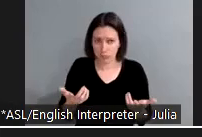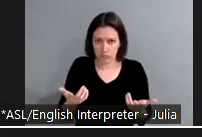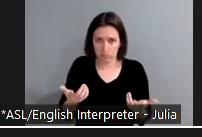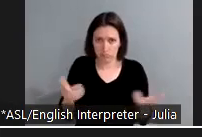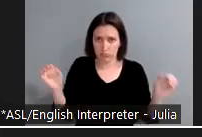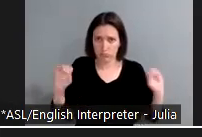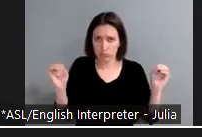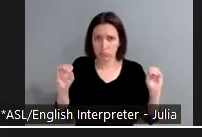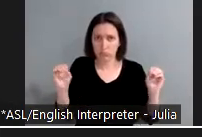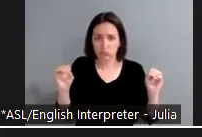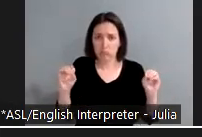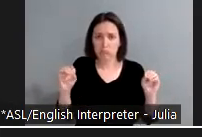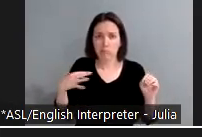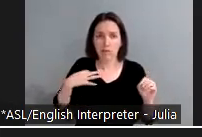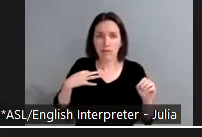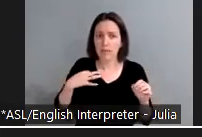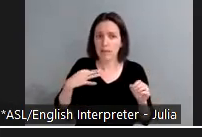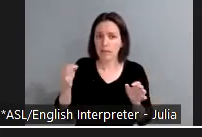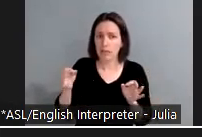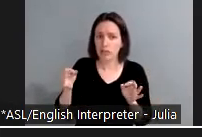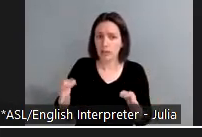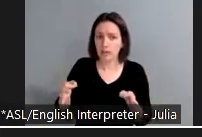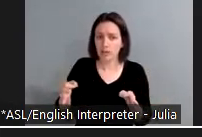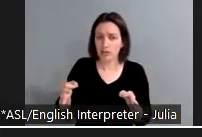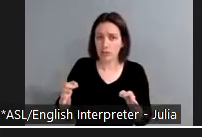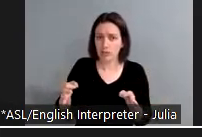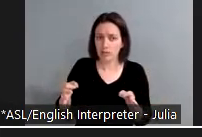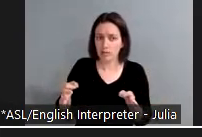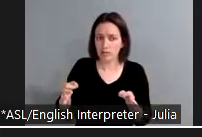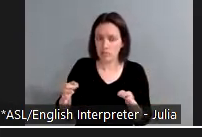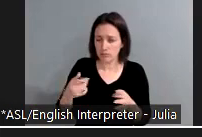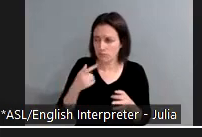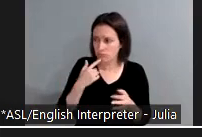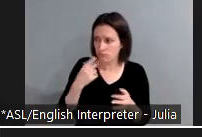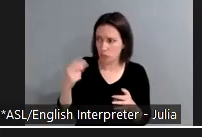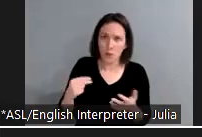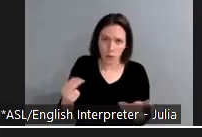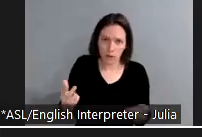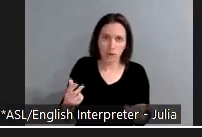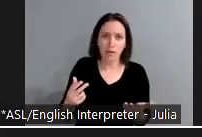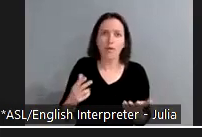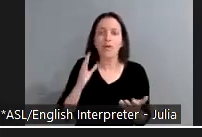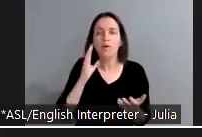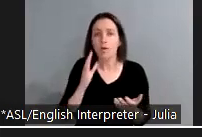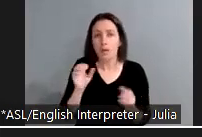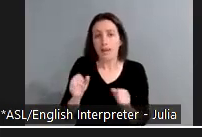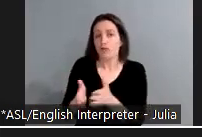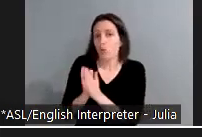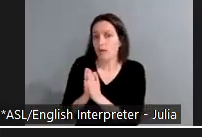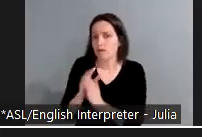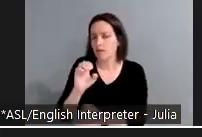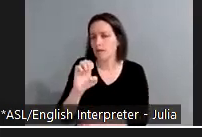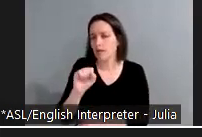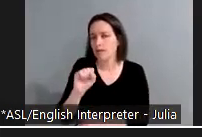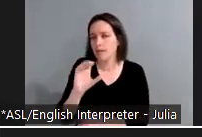provided with an eligibility determination that reflects that, they will be able to request an escalation review